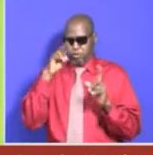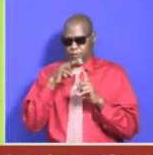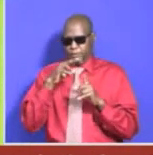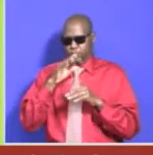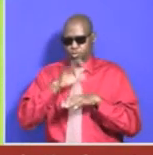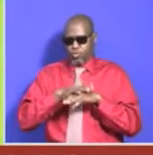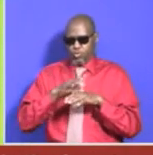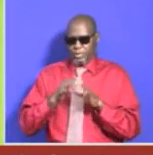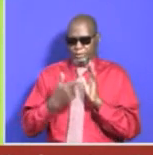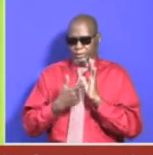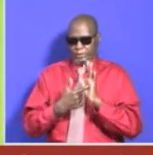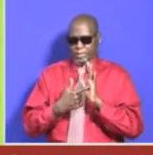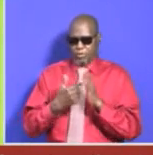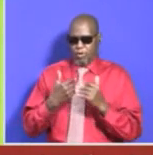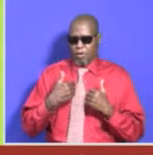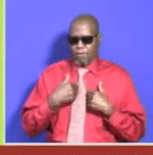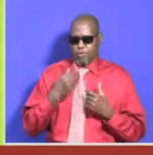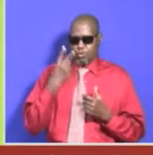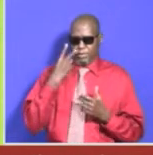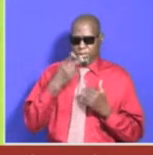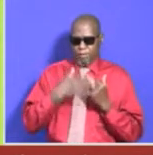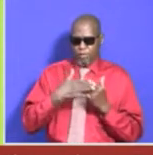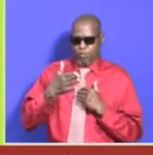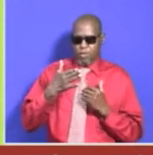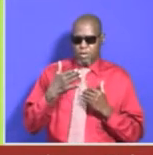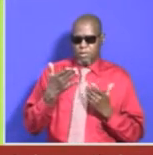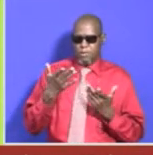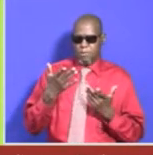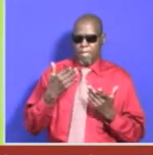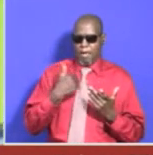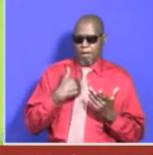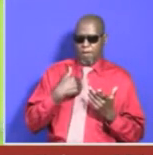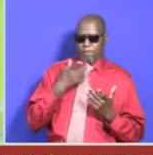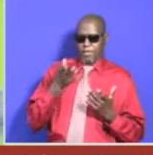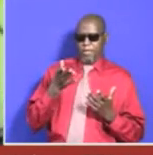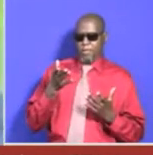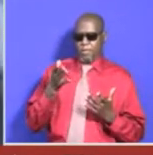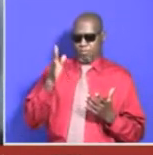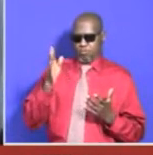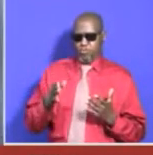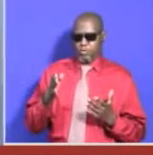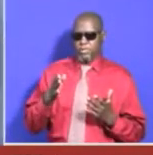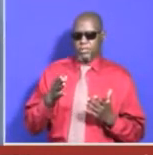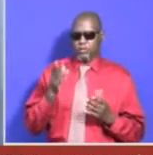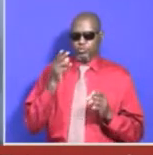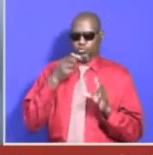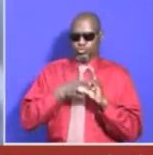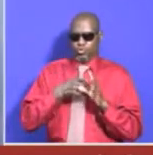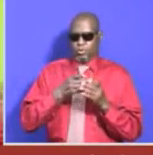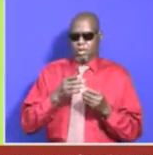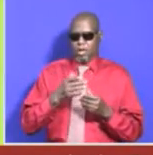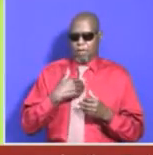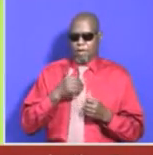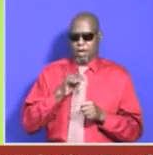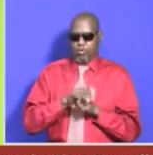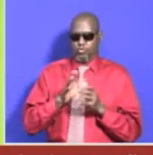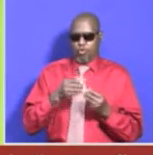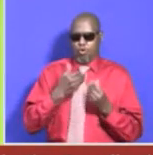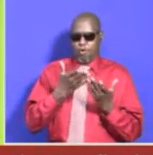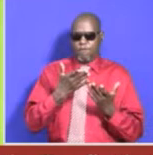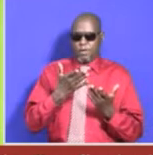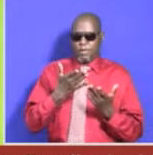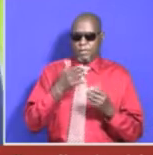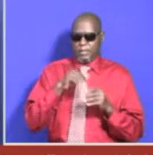we had, and we look forward to having him play, and he has a lot to offer in the team. He is also very hungry to